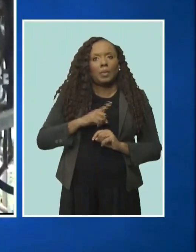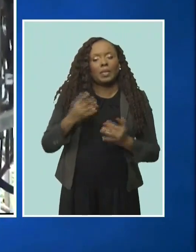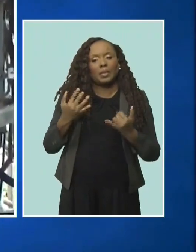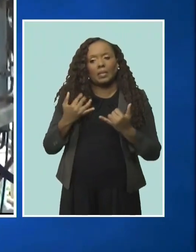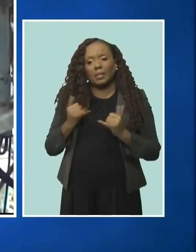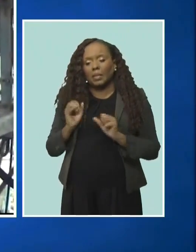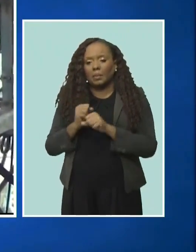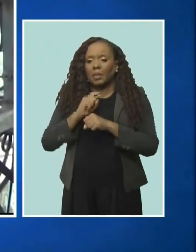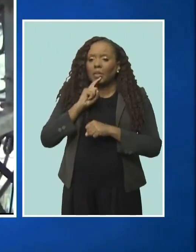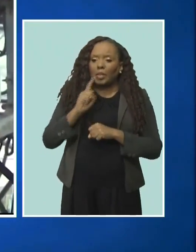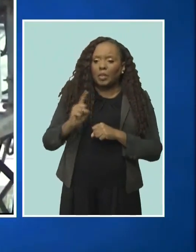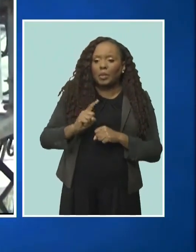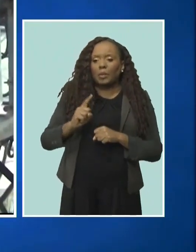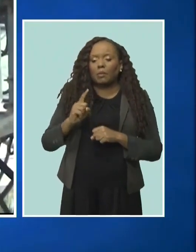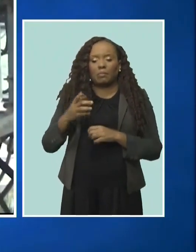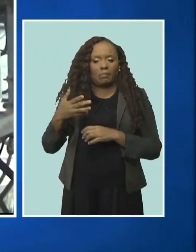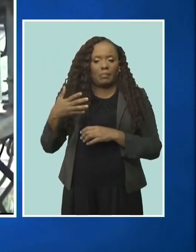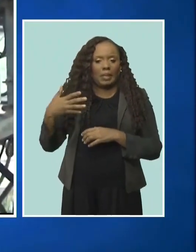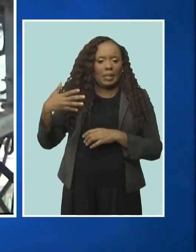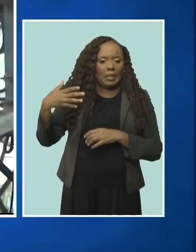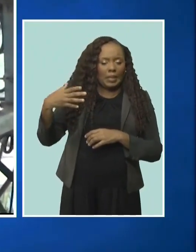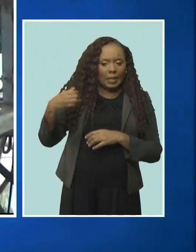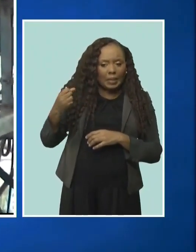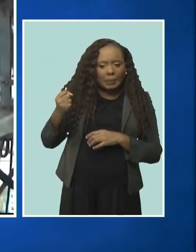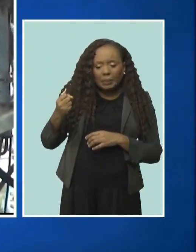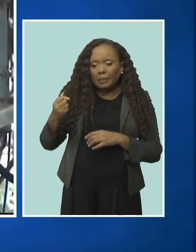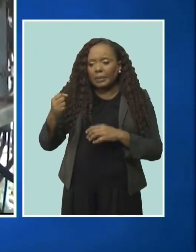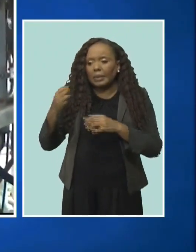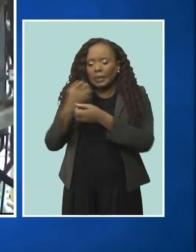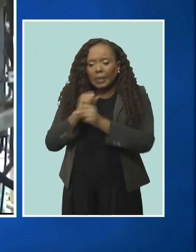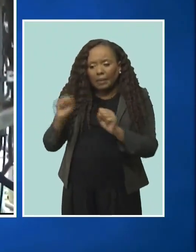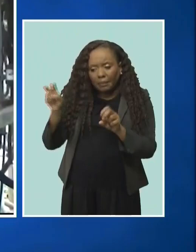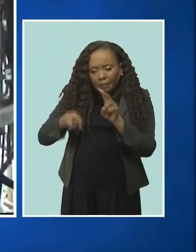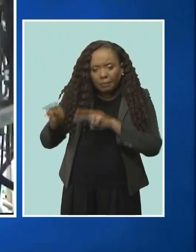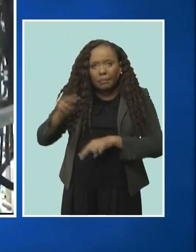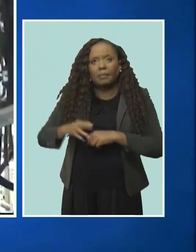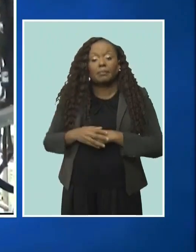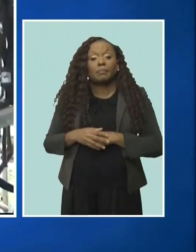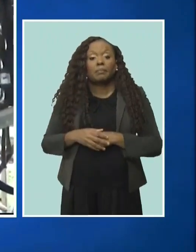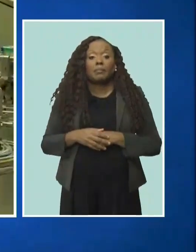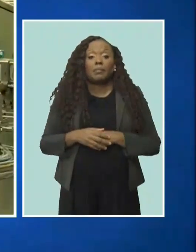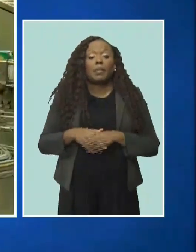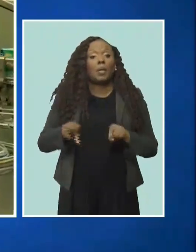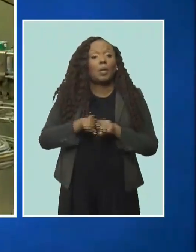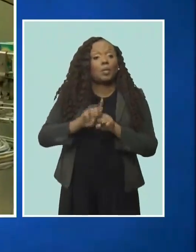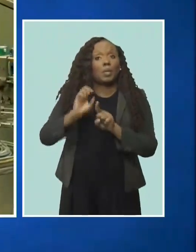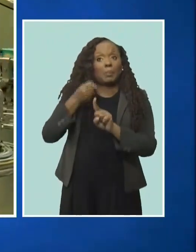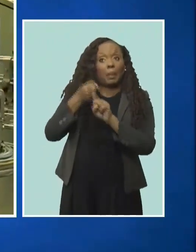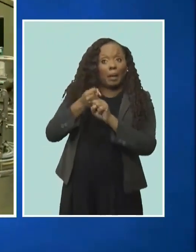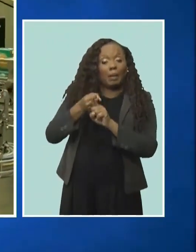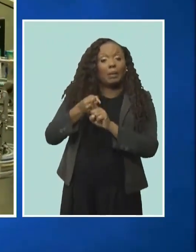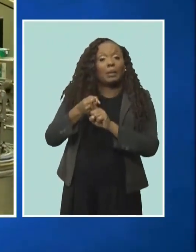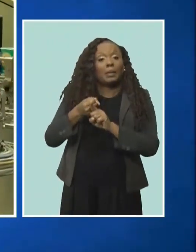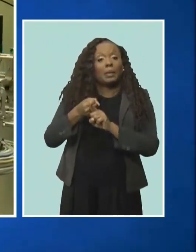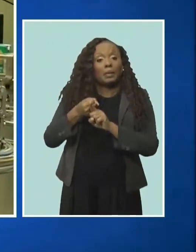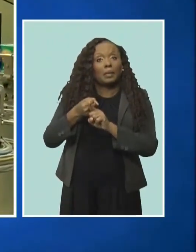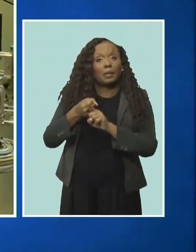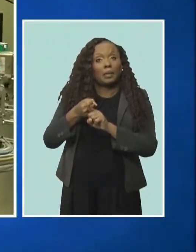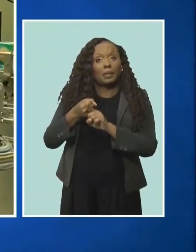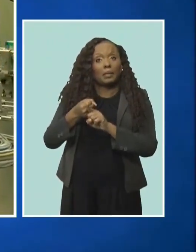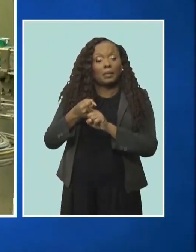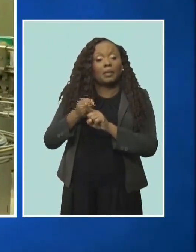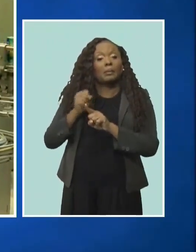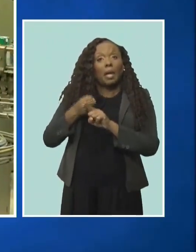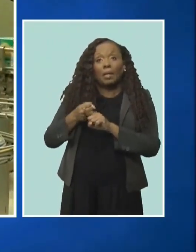Mrs. Ridley-Paul says while procurement issues impacted the production of some other dairy products, including the Sungold evaporated